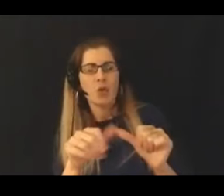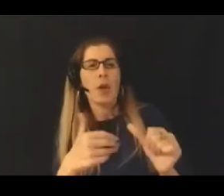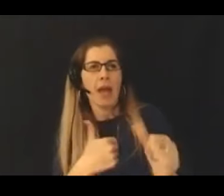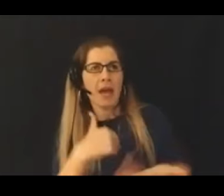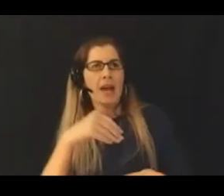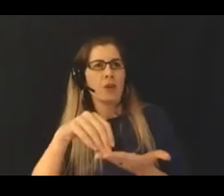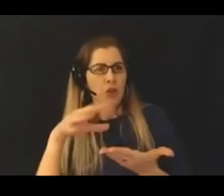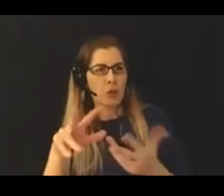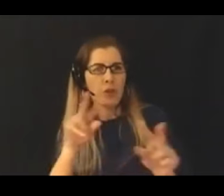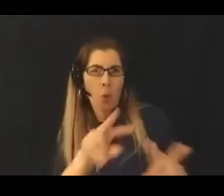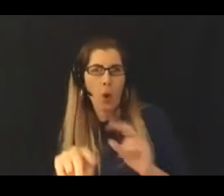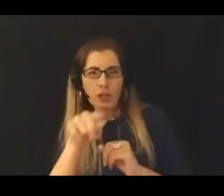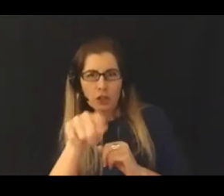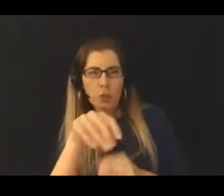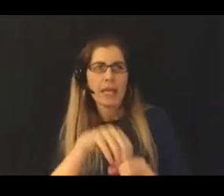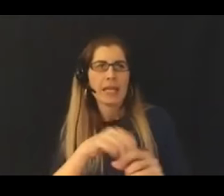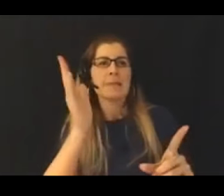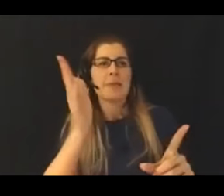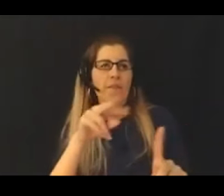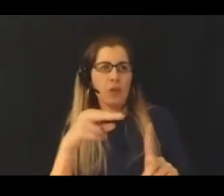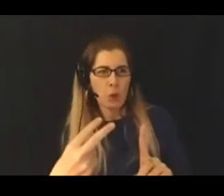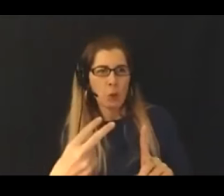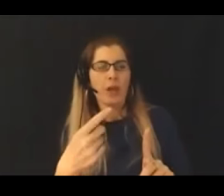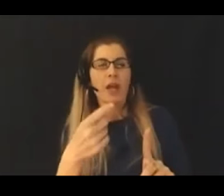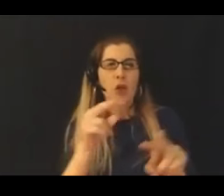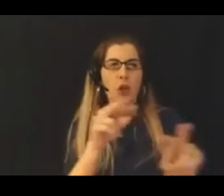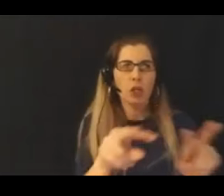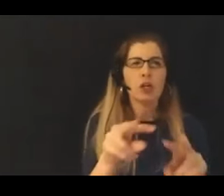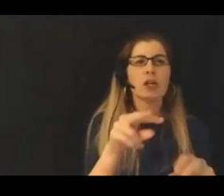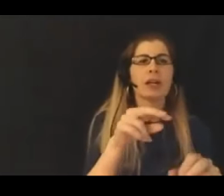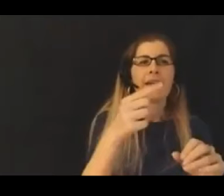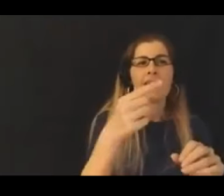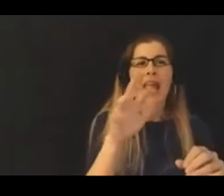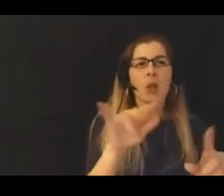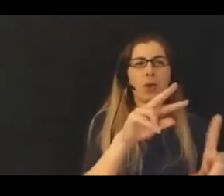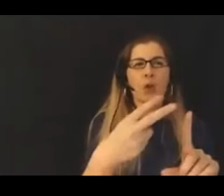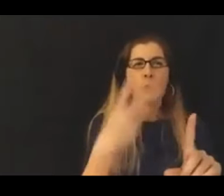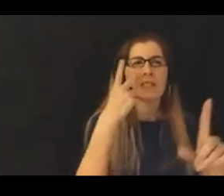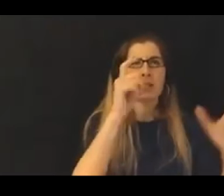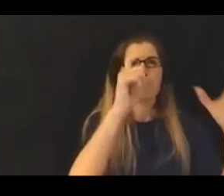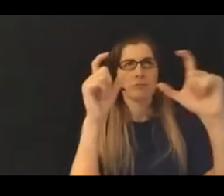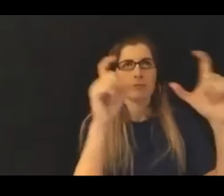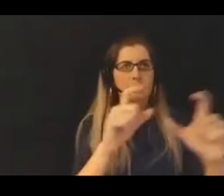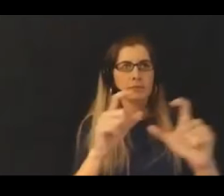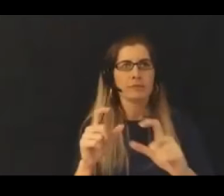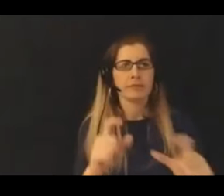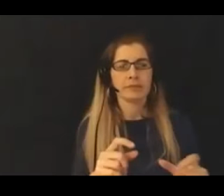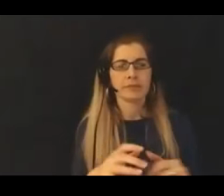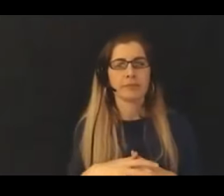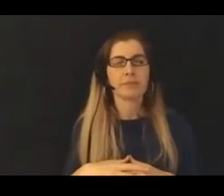students watch you in speaker view, and you can look at them in gallery view to see the entire group. I hope that helps. Let me see, were there any